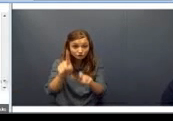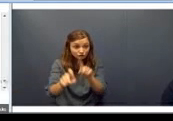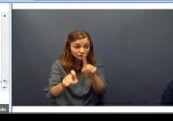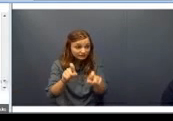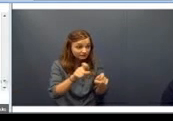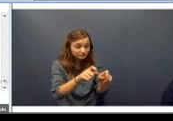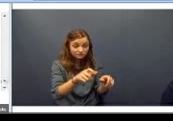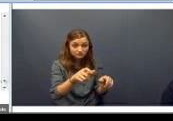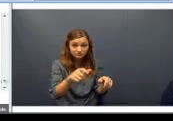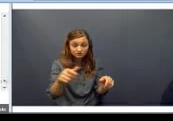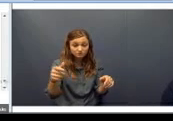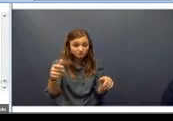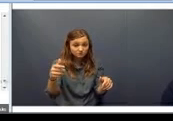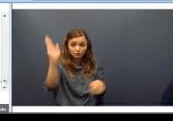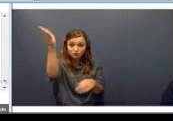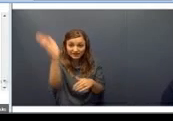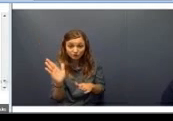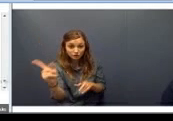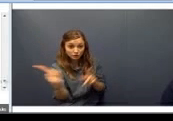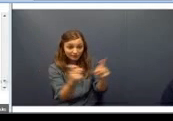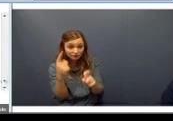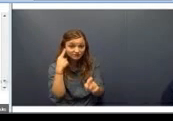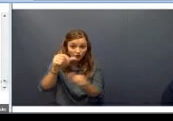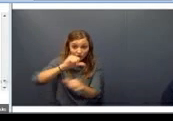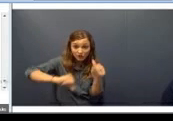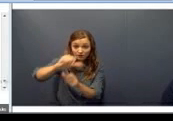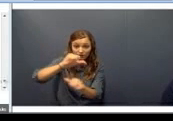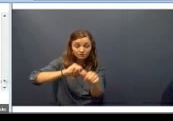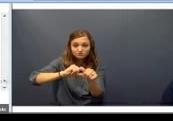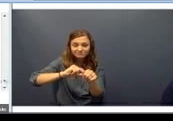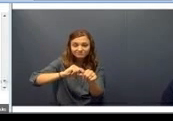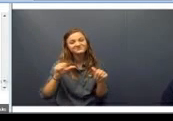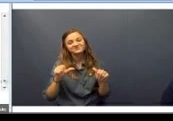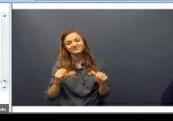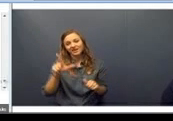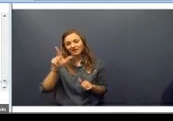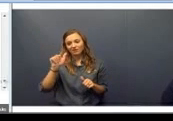Any of you or any questions any one of you would like to ask the other?